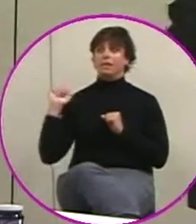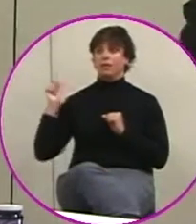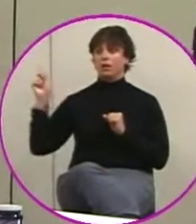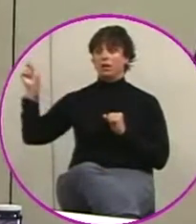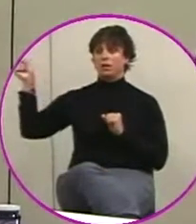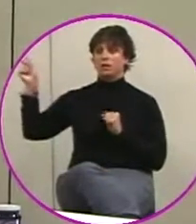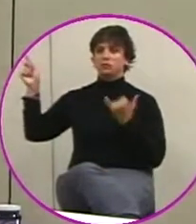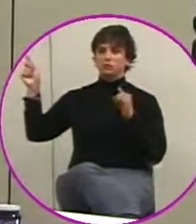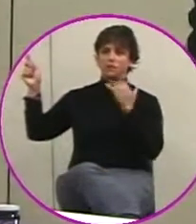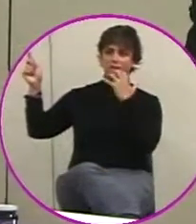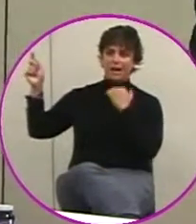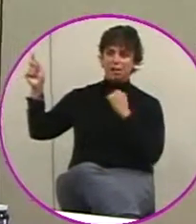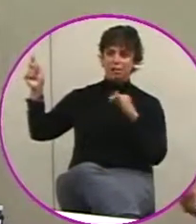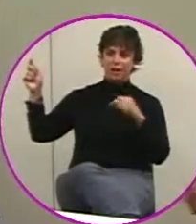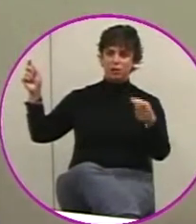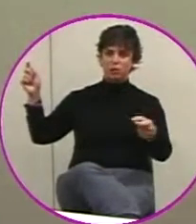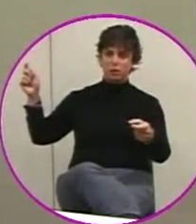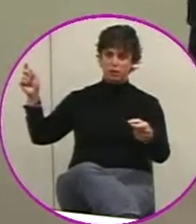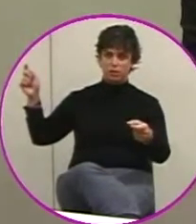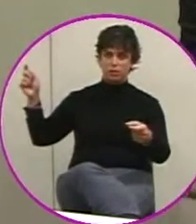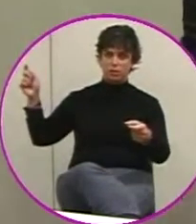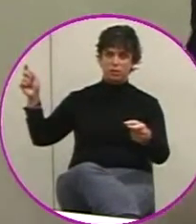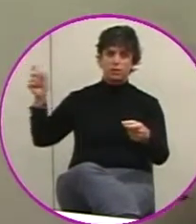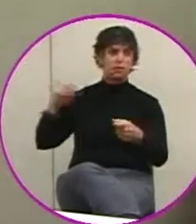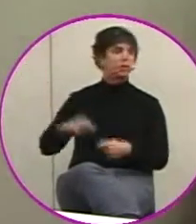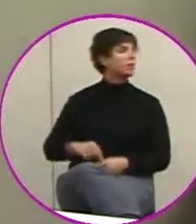tangible. But they may value it